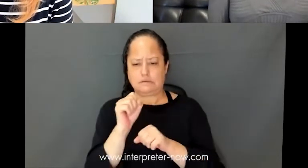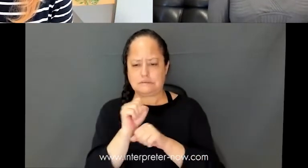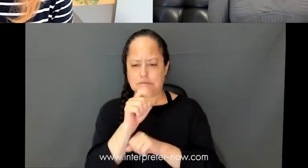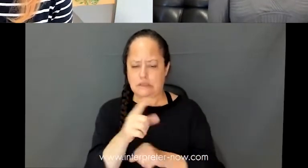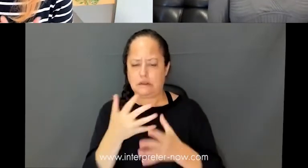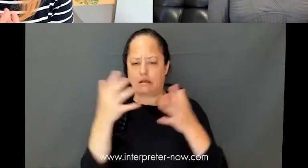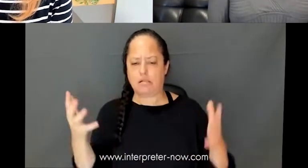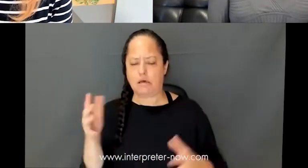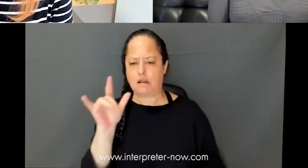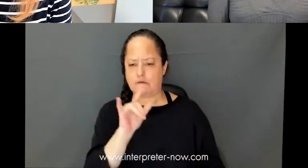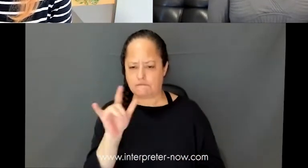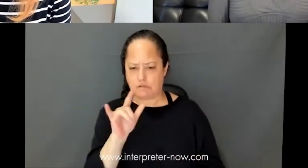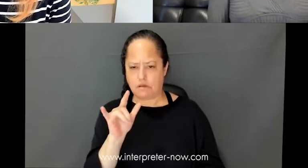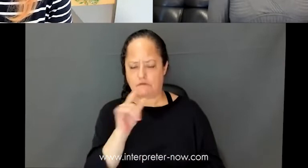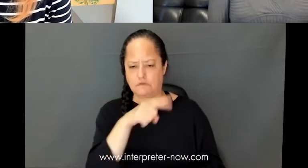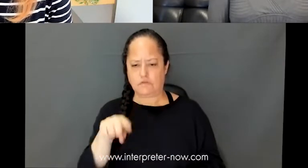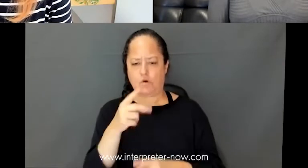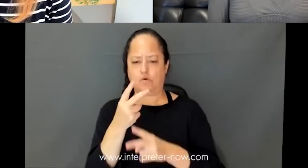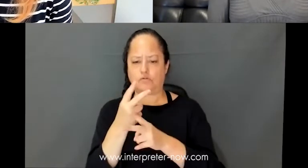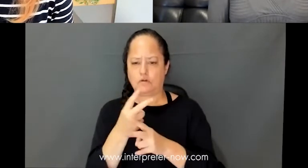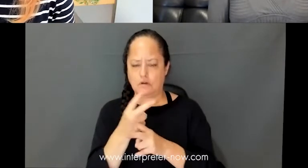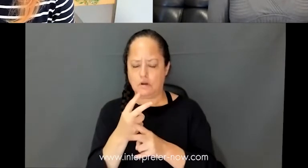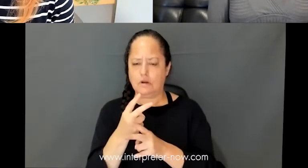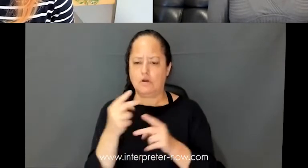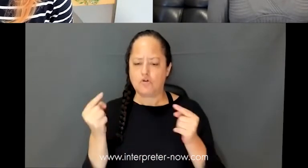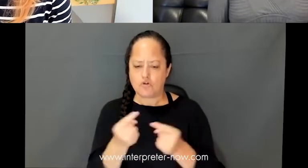who's hurting and please take care of yourselves and take care of each other.